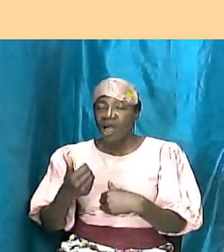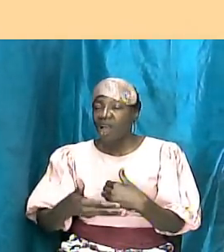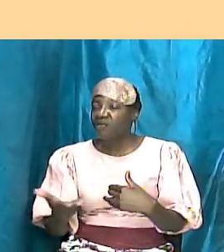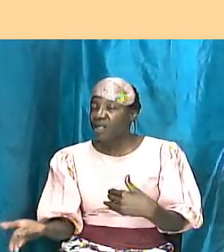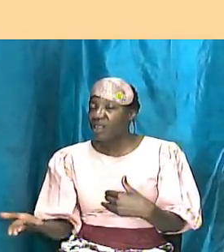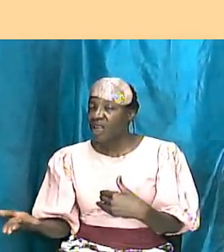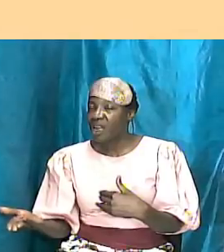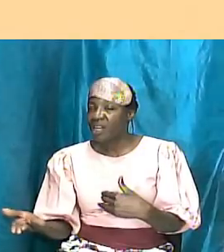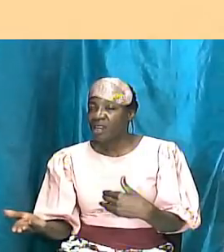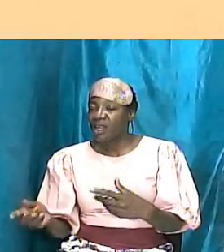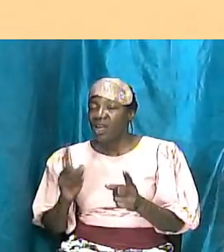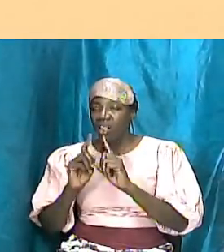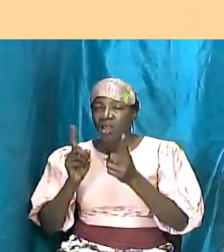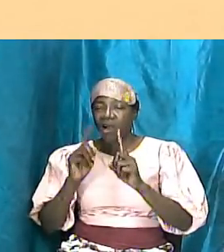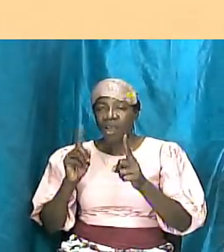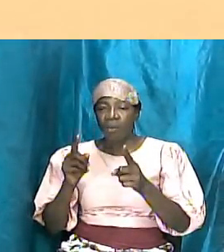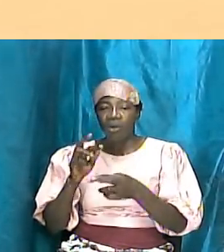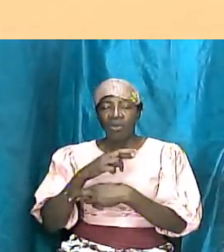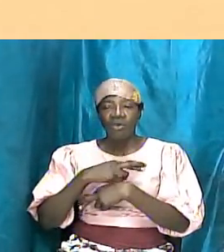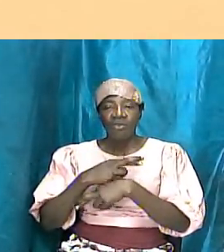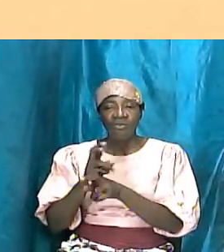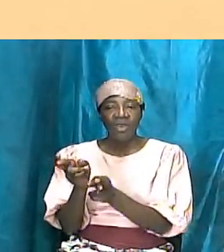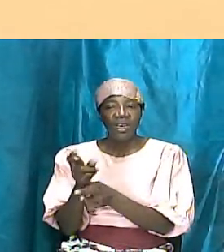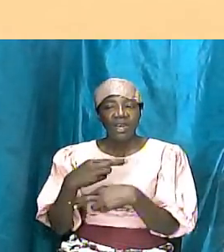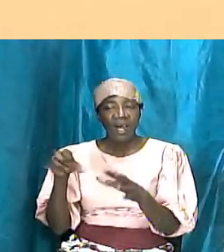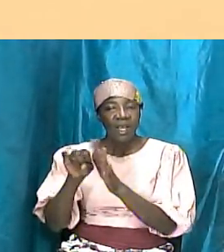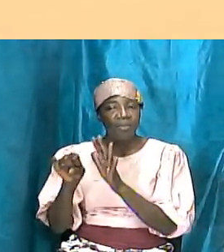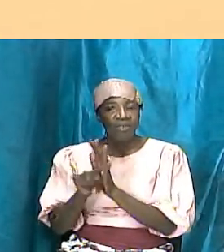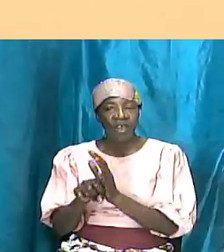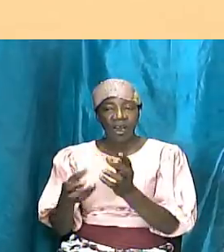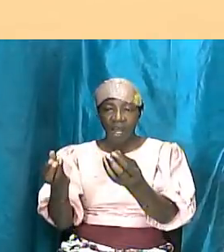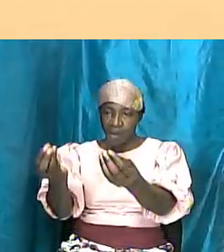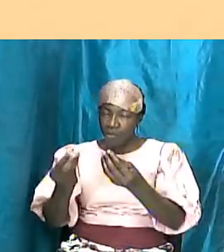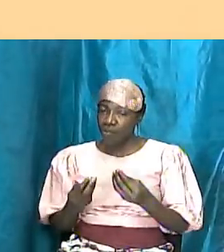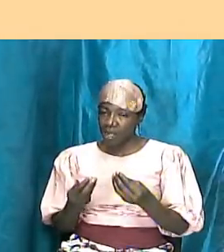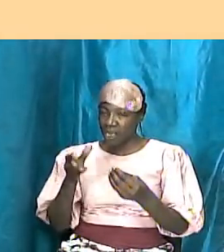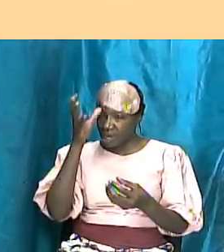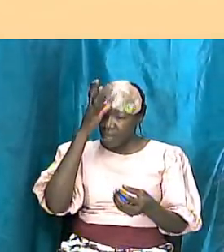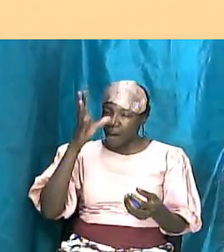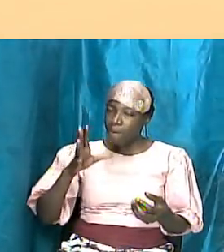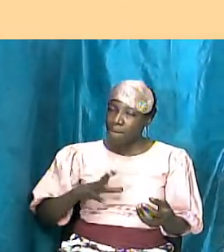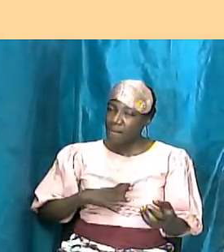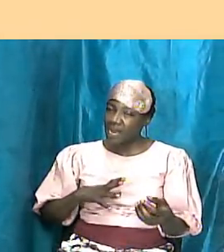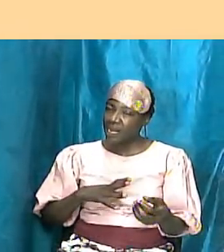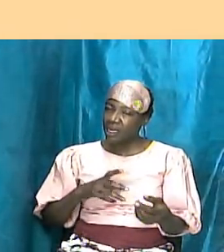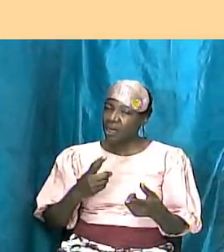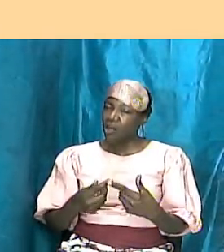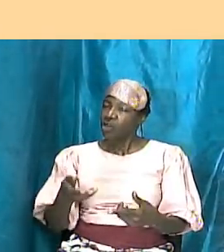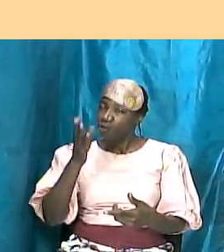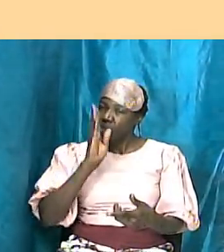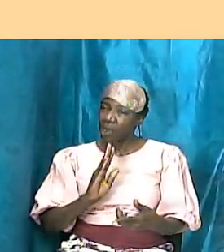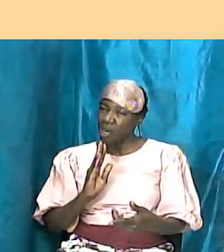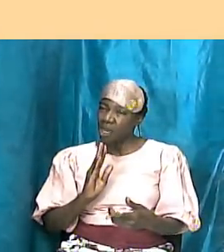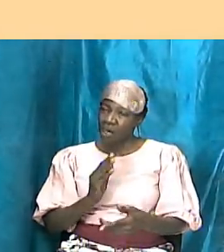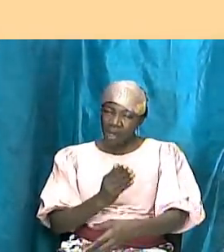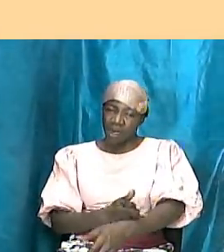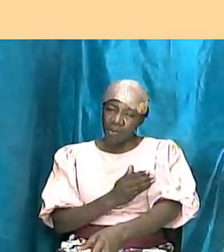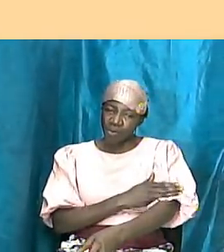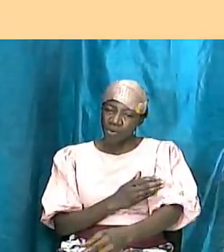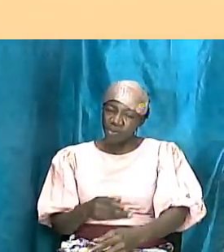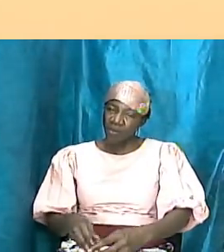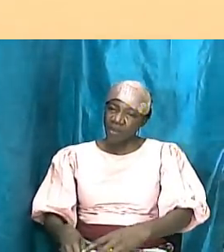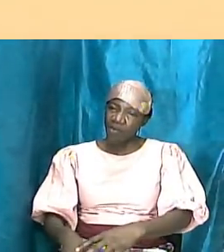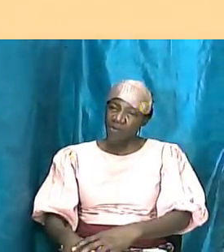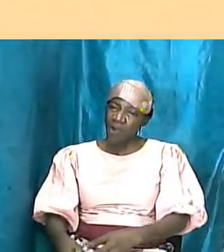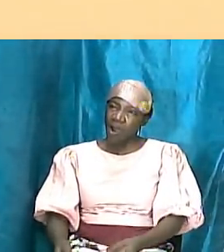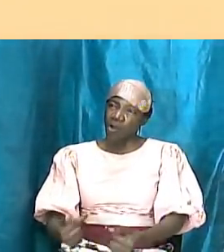purchasing back mankind to God, the process of coming out of sin and coming